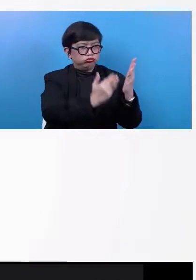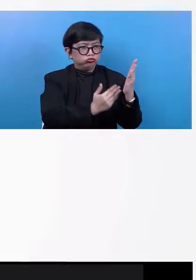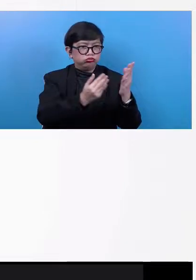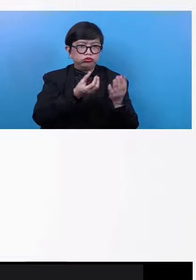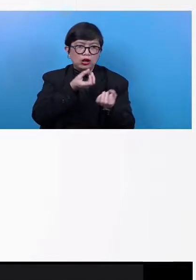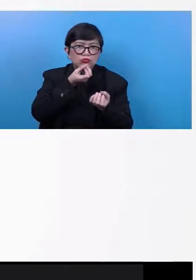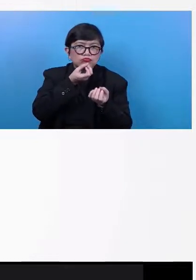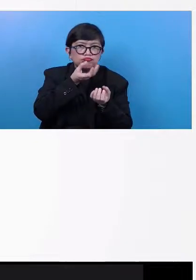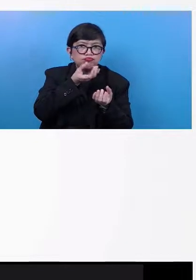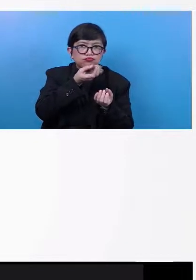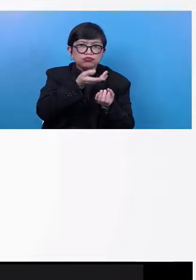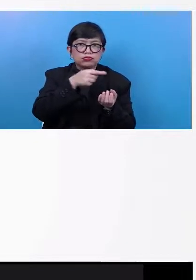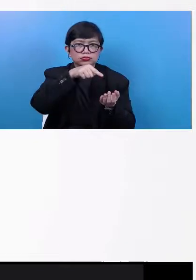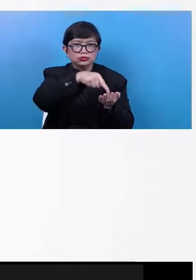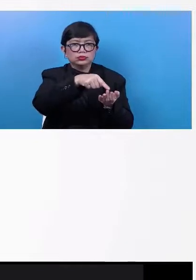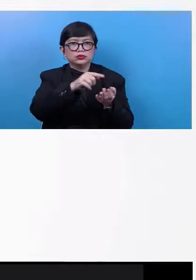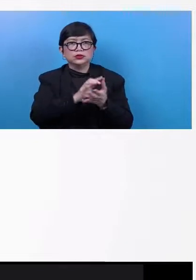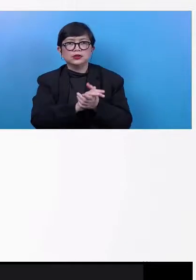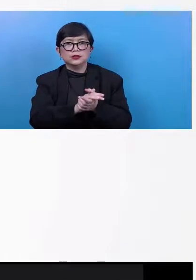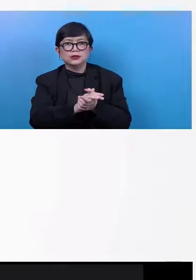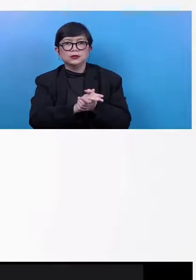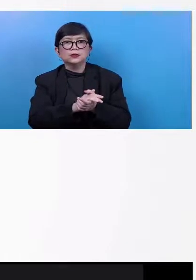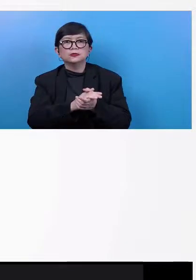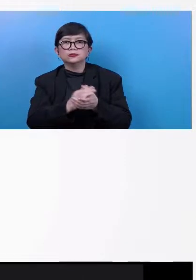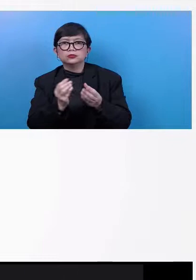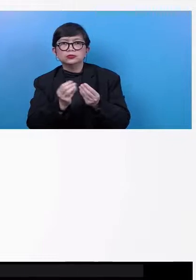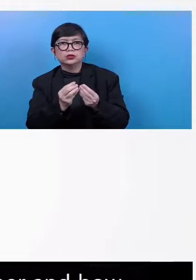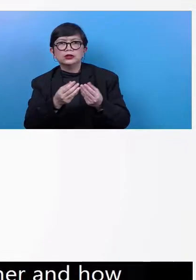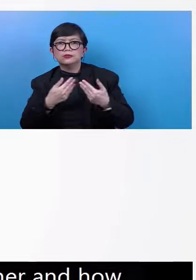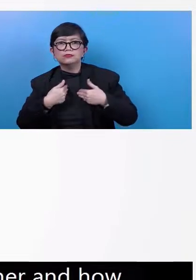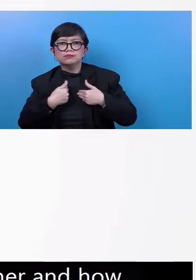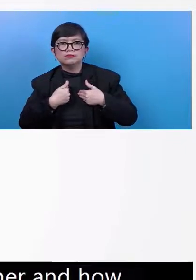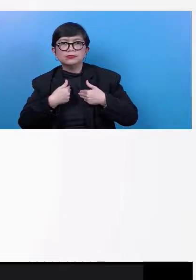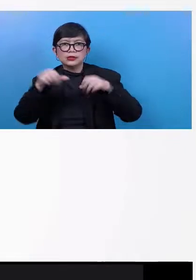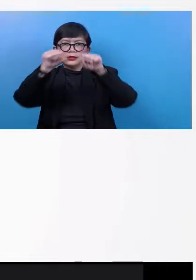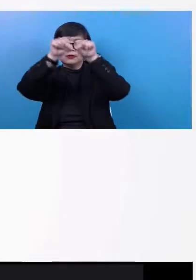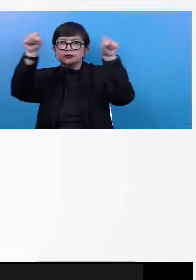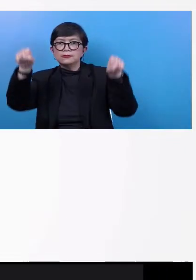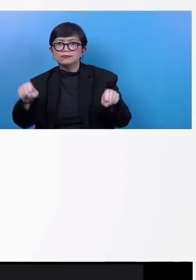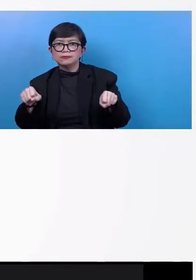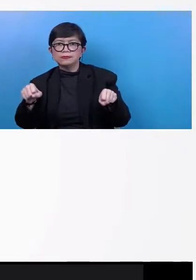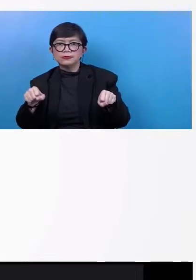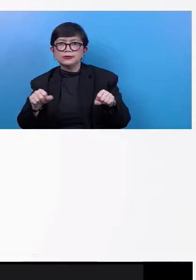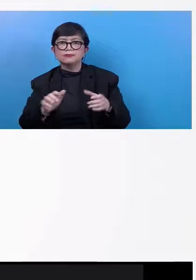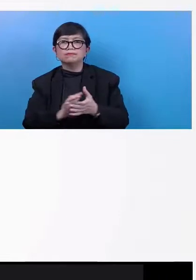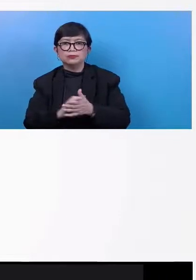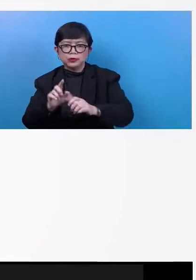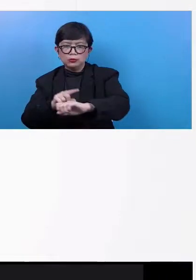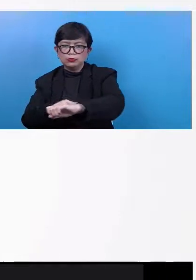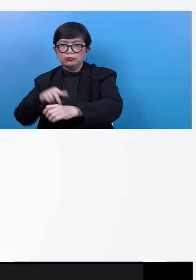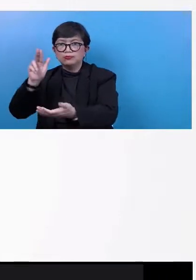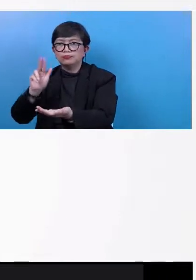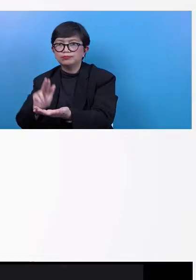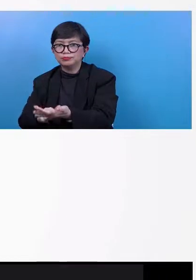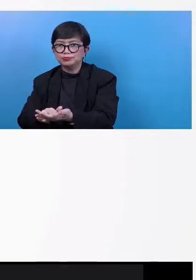influence system design and recovery in real time. So within this stress testing approach, just to wrap up, because I know I'm out of time,